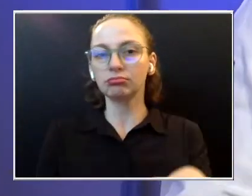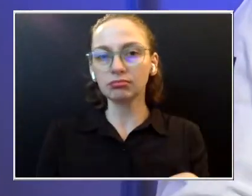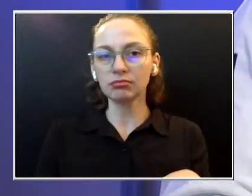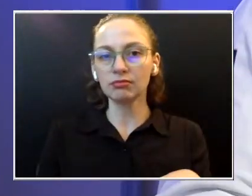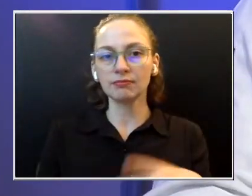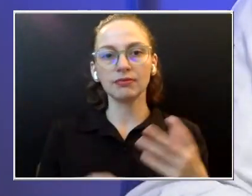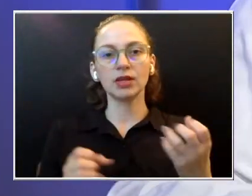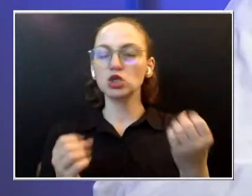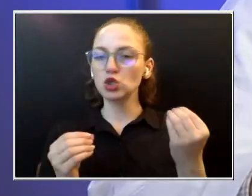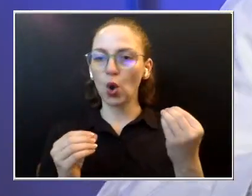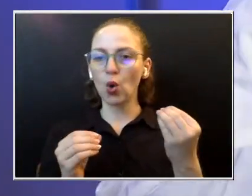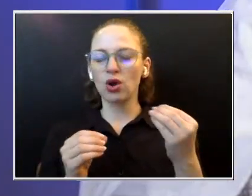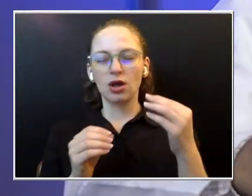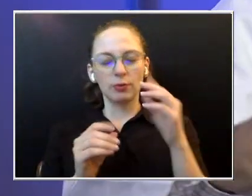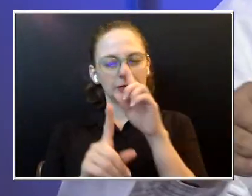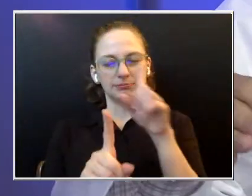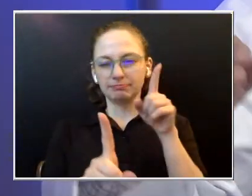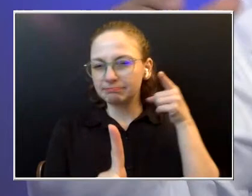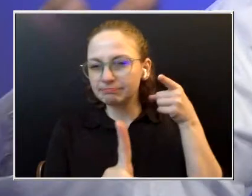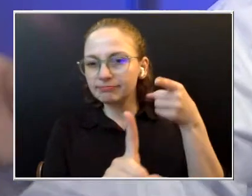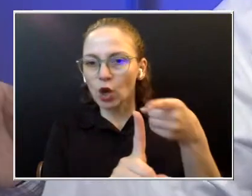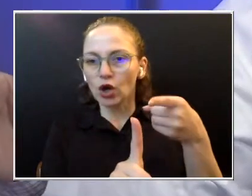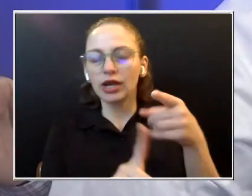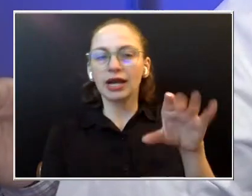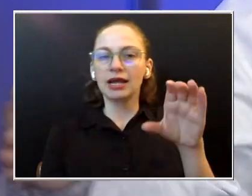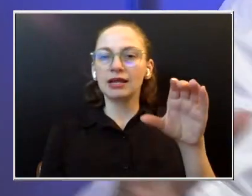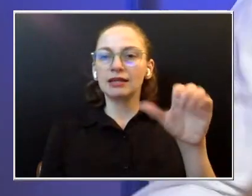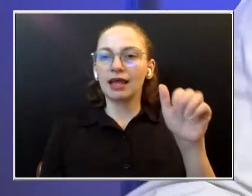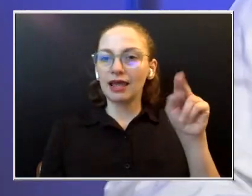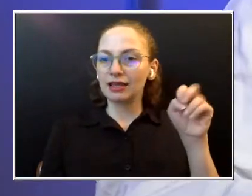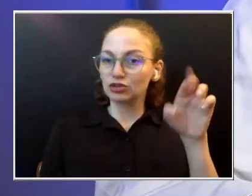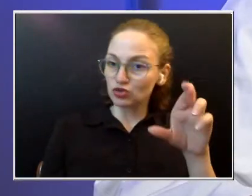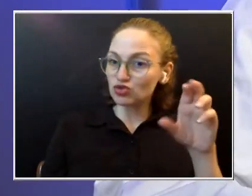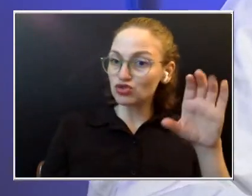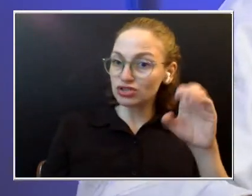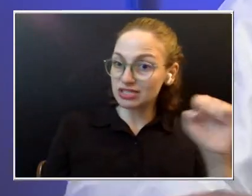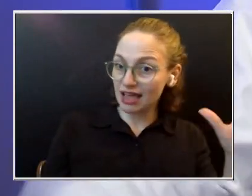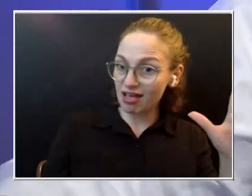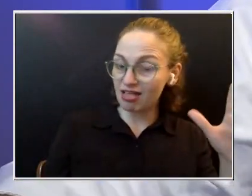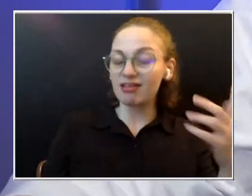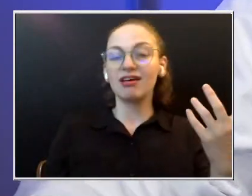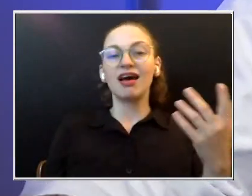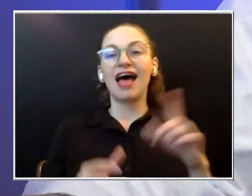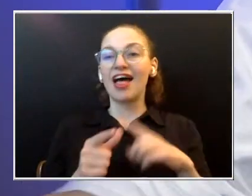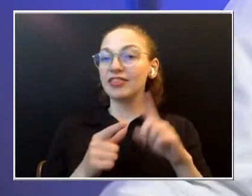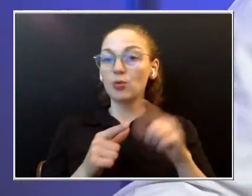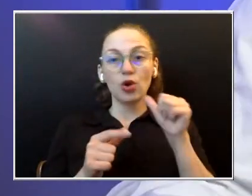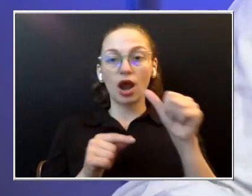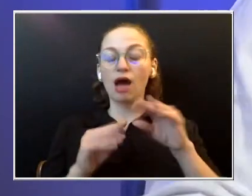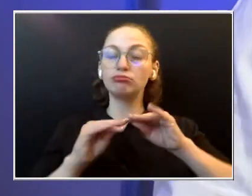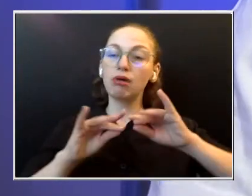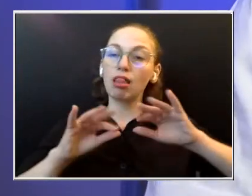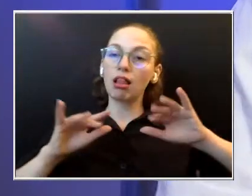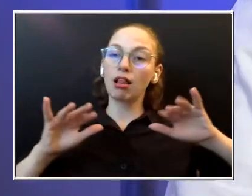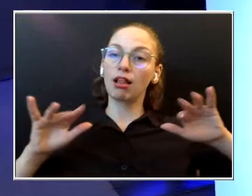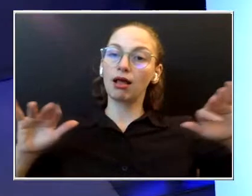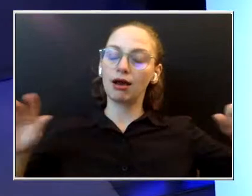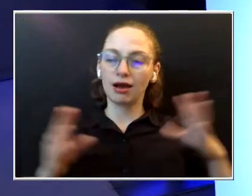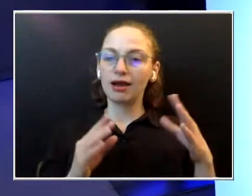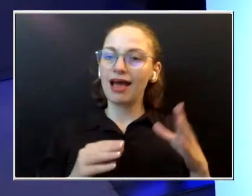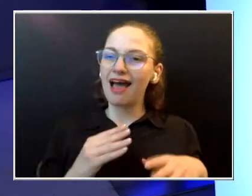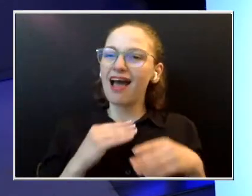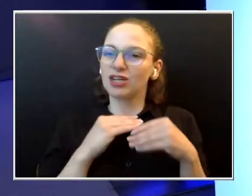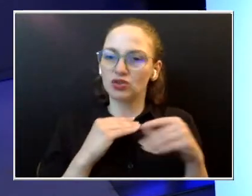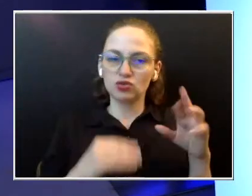area, so we can spare all the normal tissue beyond that point. So beyond the Bragg peak, there's no energy released. So we can, and you can make